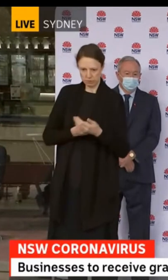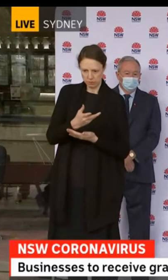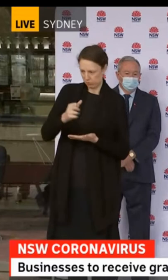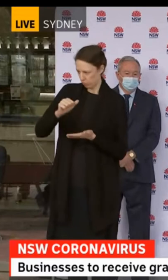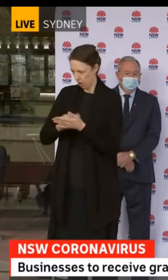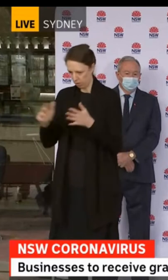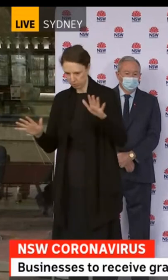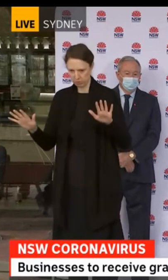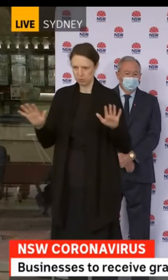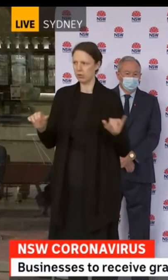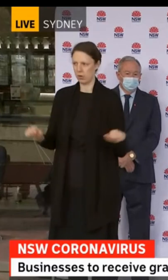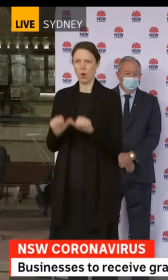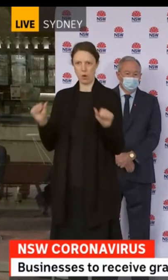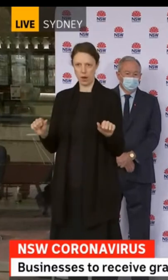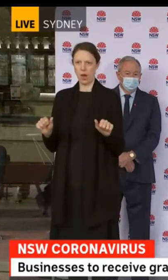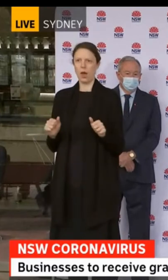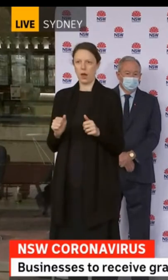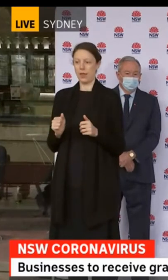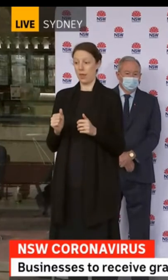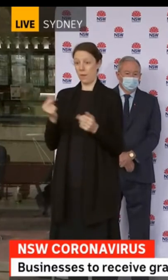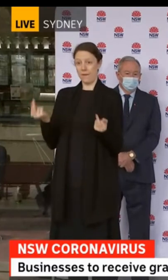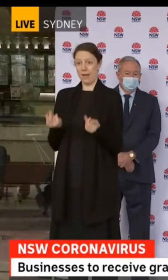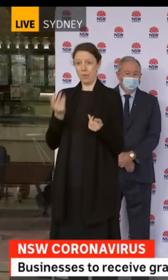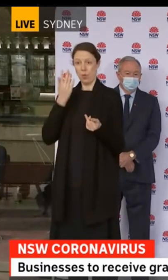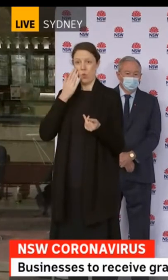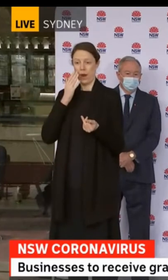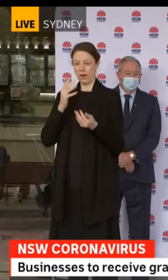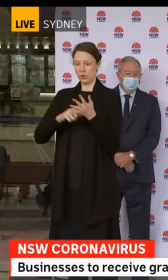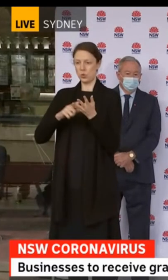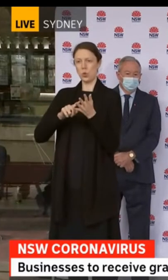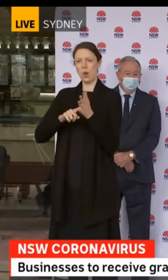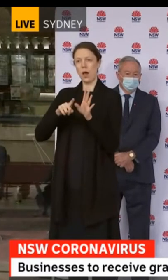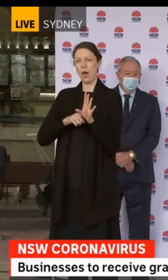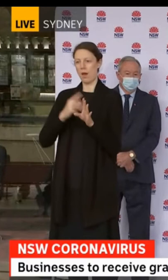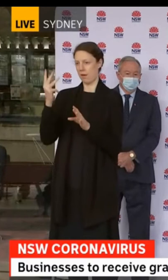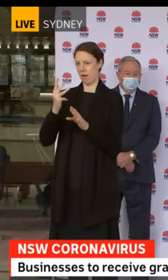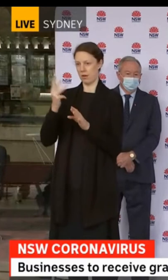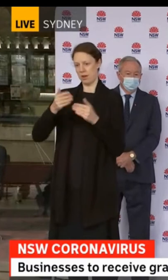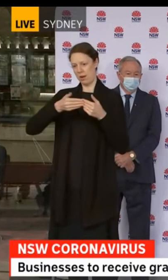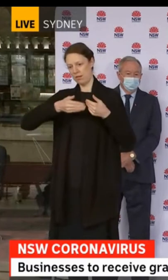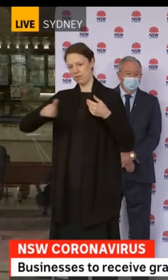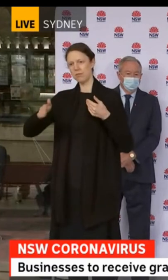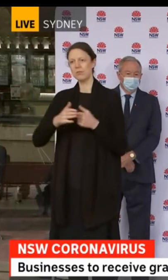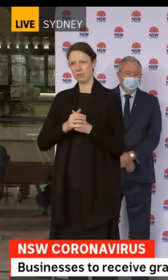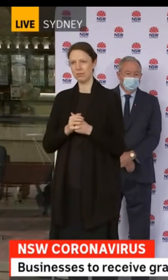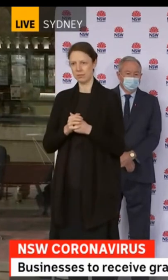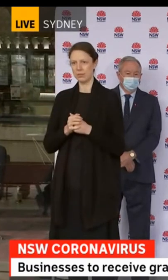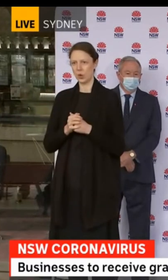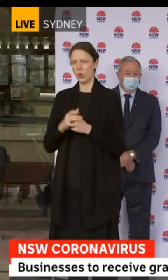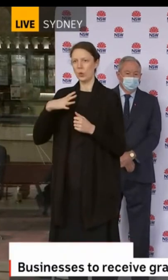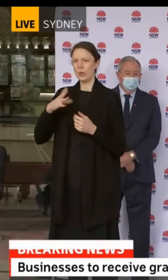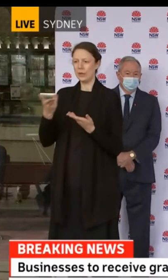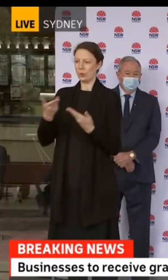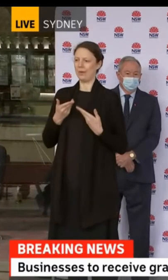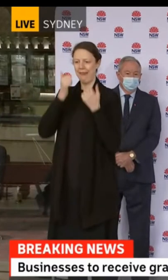be available from July 19. You will need to provide evidence to an accountant in relation to that